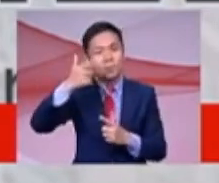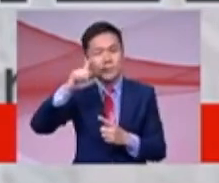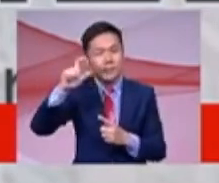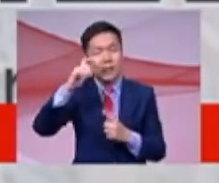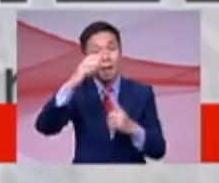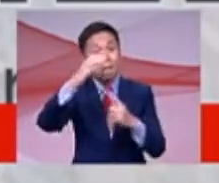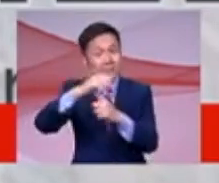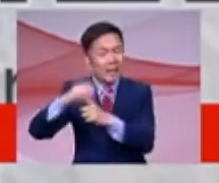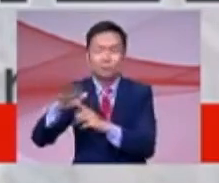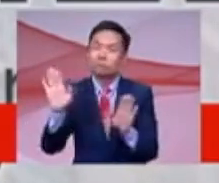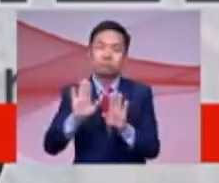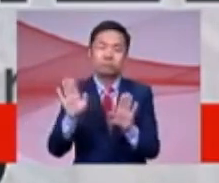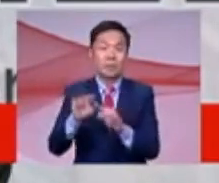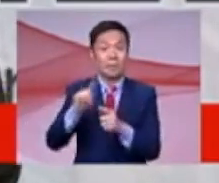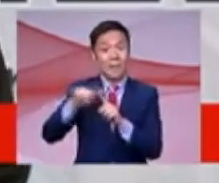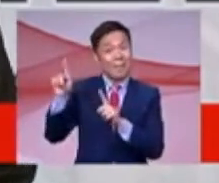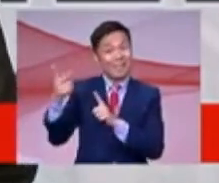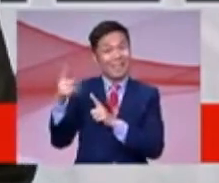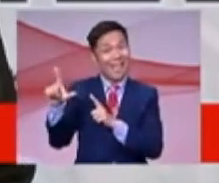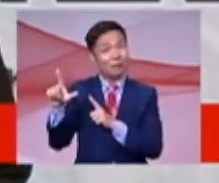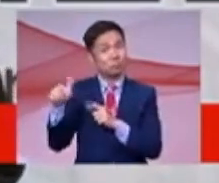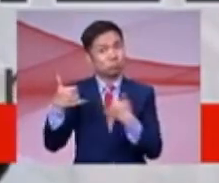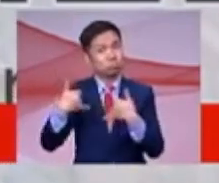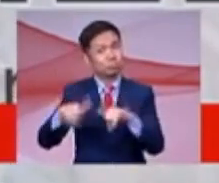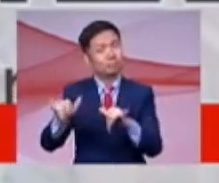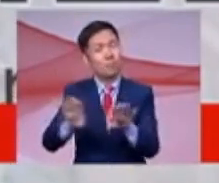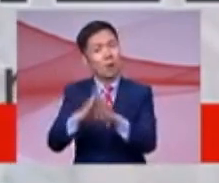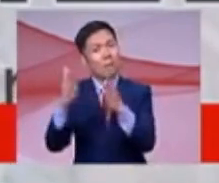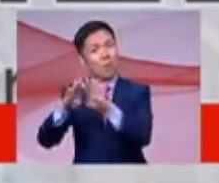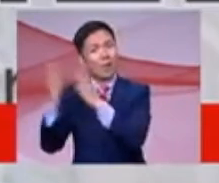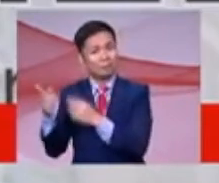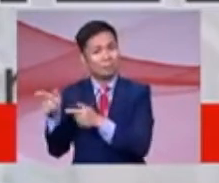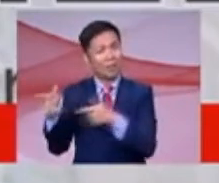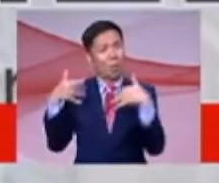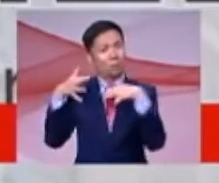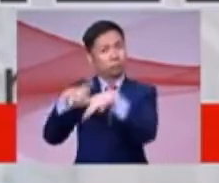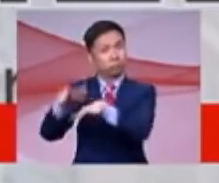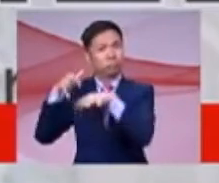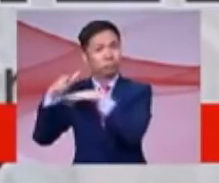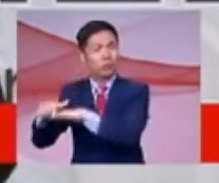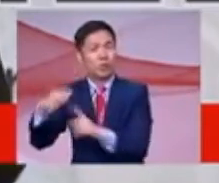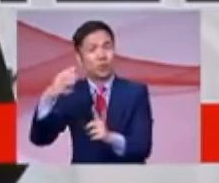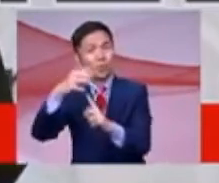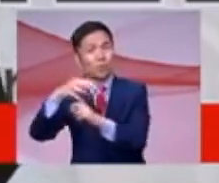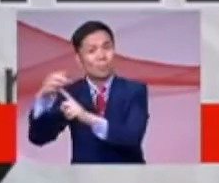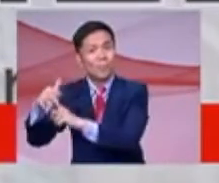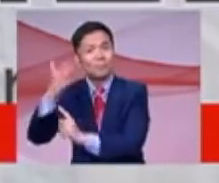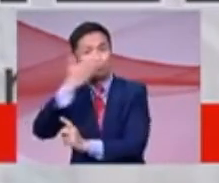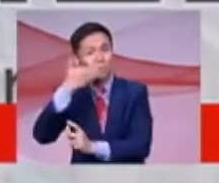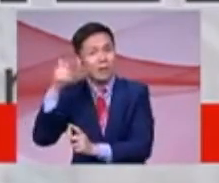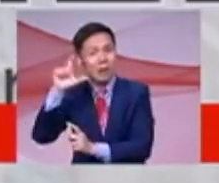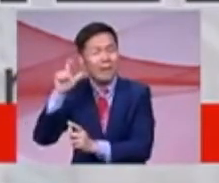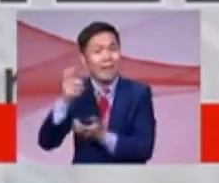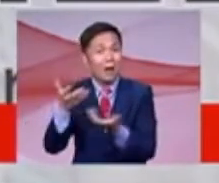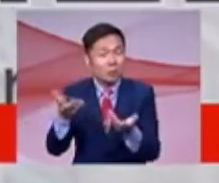still continuing. So that is also leading to people gathering in huge numbers. Maybe your advice on that, Tan Sri. Thank